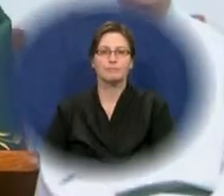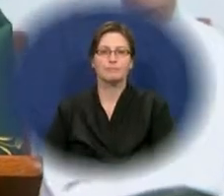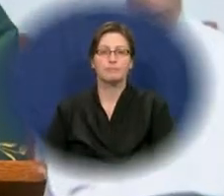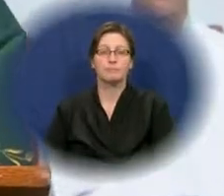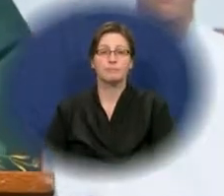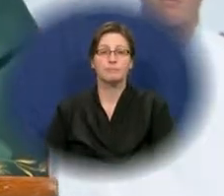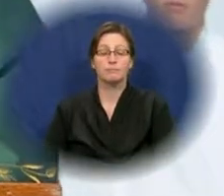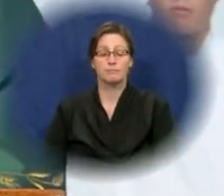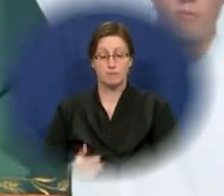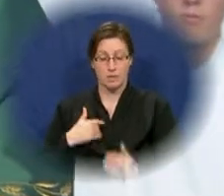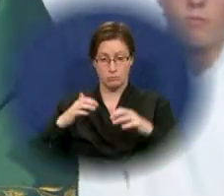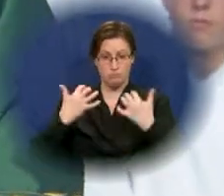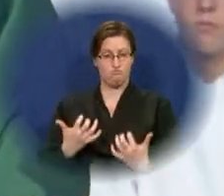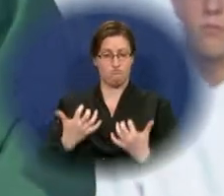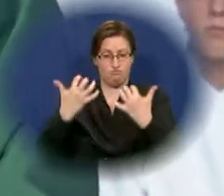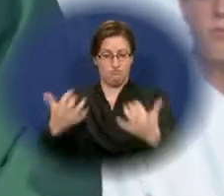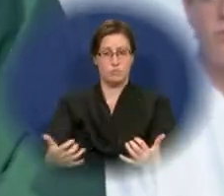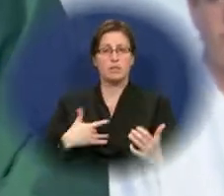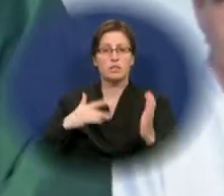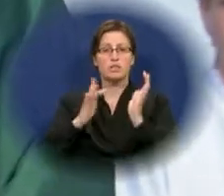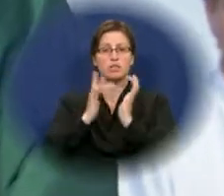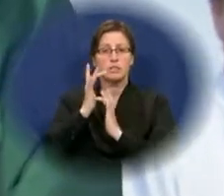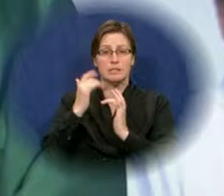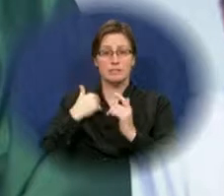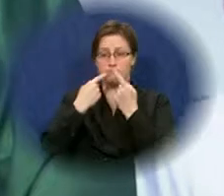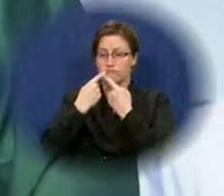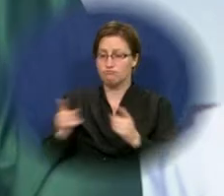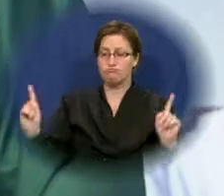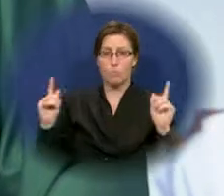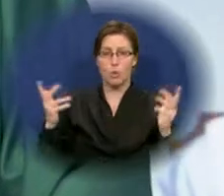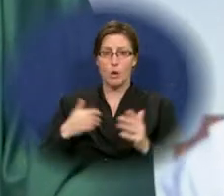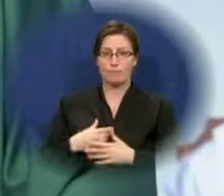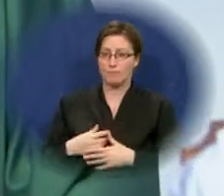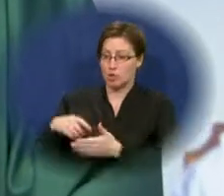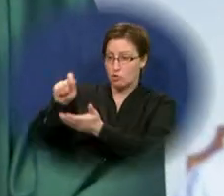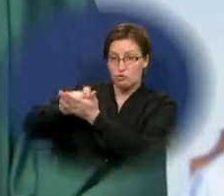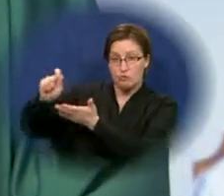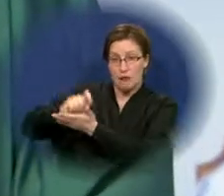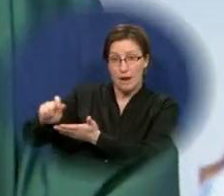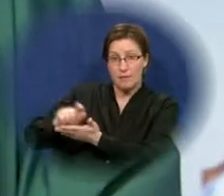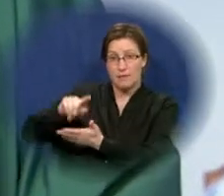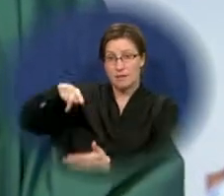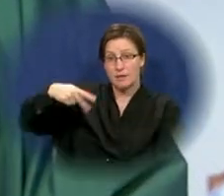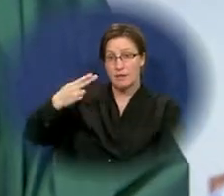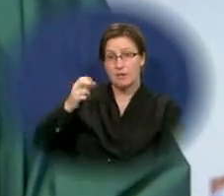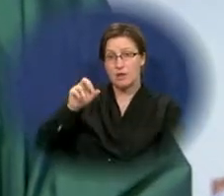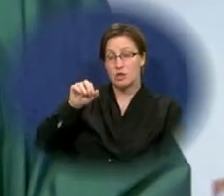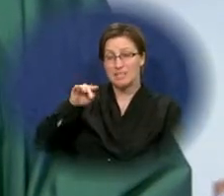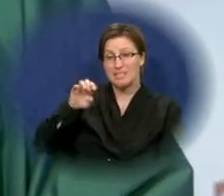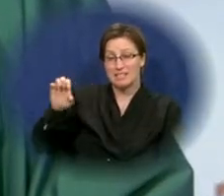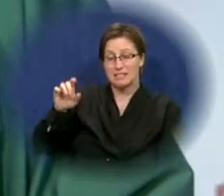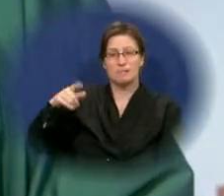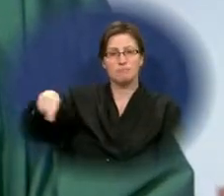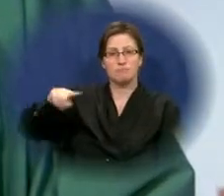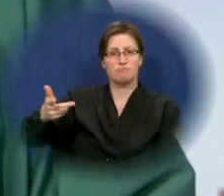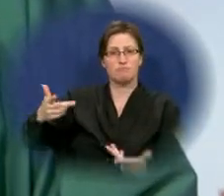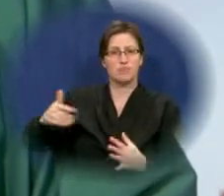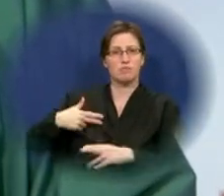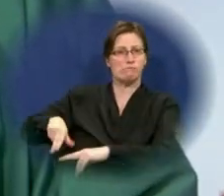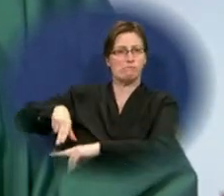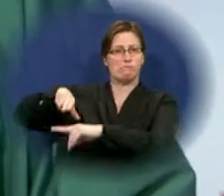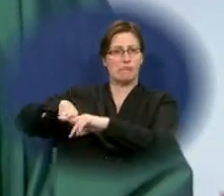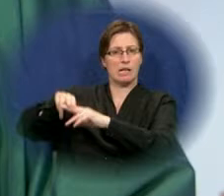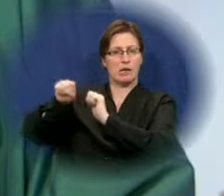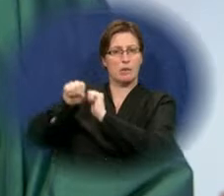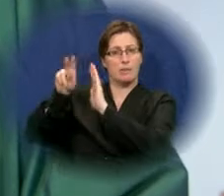Jesus spoke to the crowds and to his disciples, saying, "The scribes and the Pharisees have taken their seat on the chair of Moses.